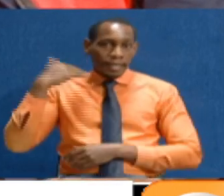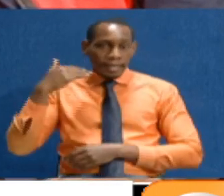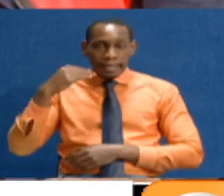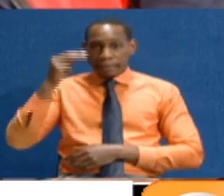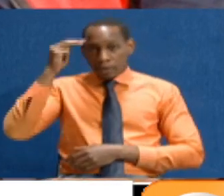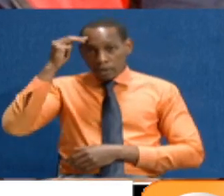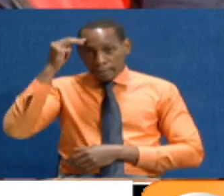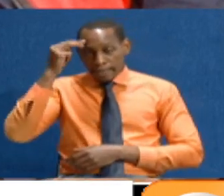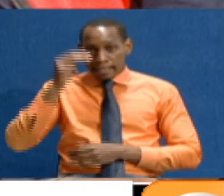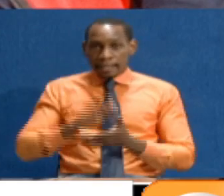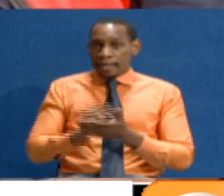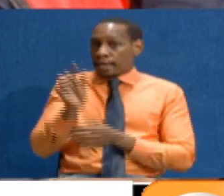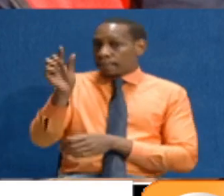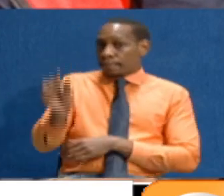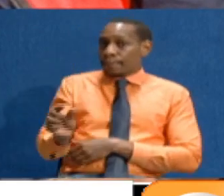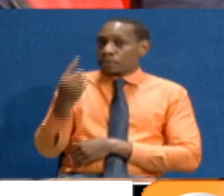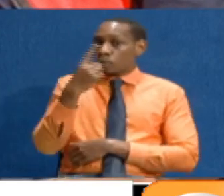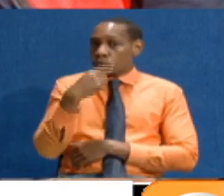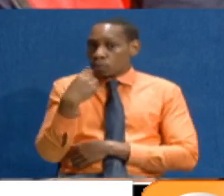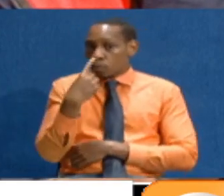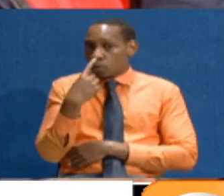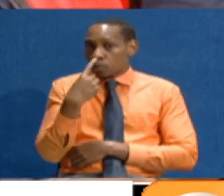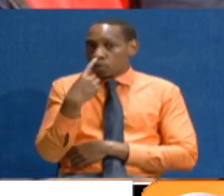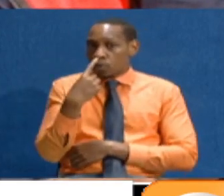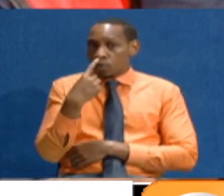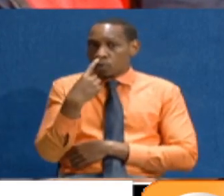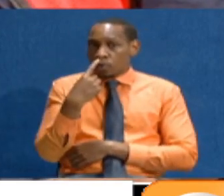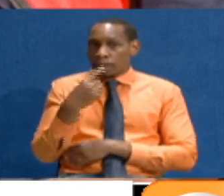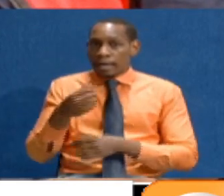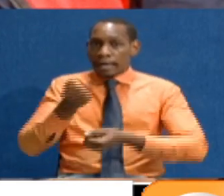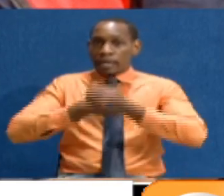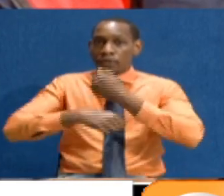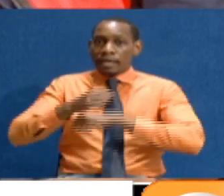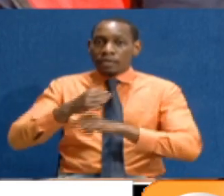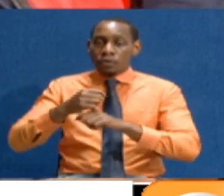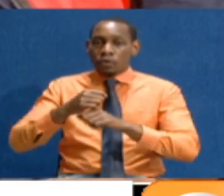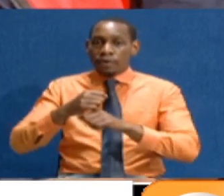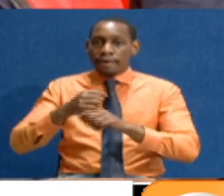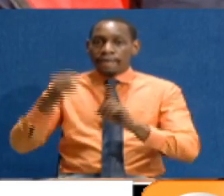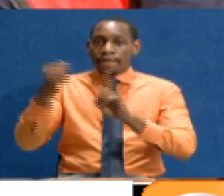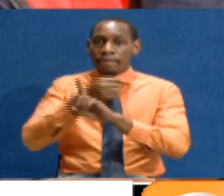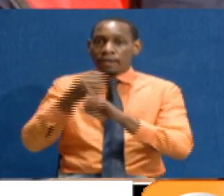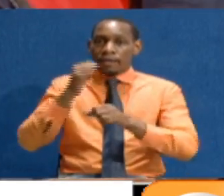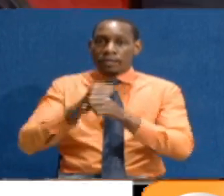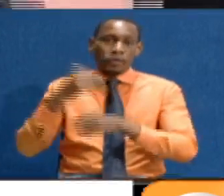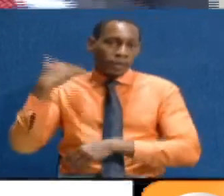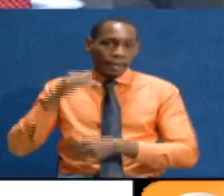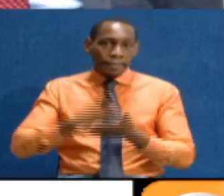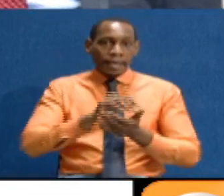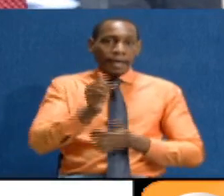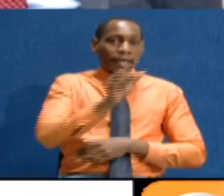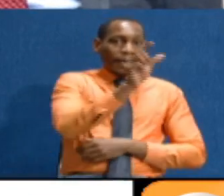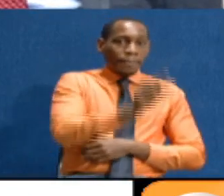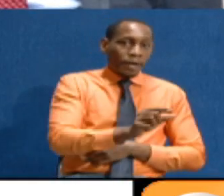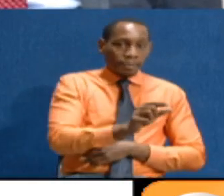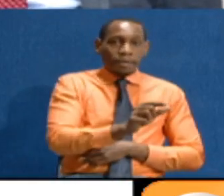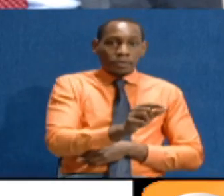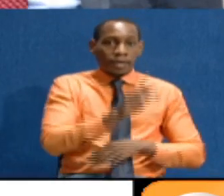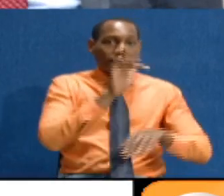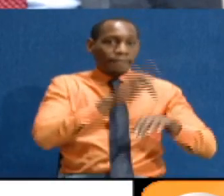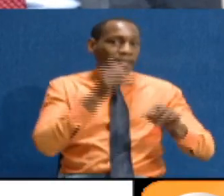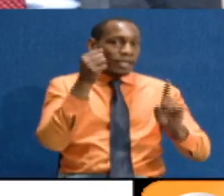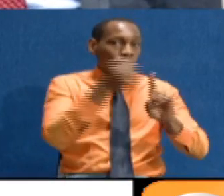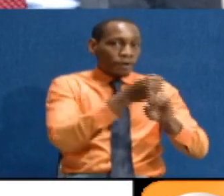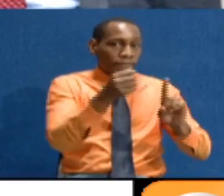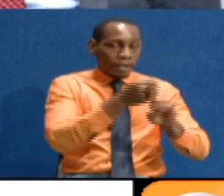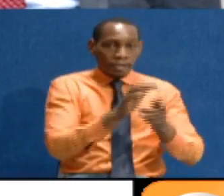mind, right? So someone who acts violently and commits a crime, yep, or someone who's kind of prone to